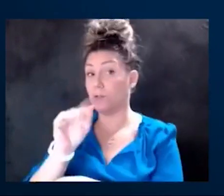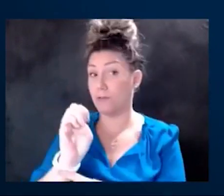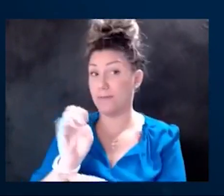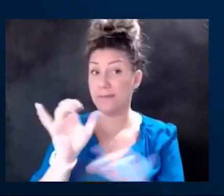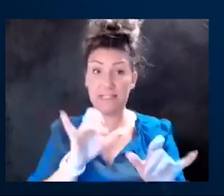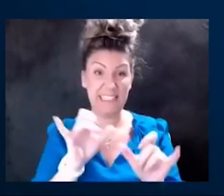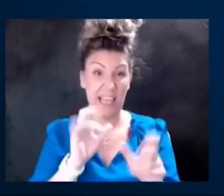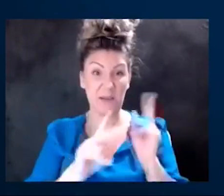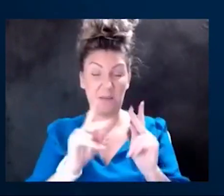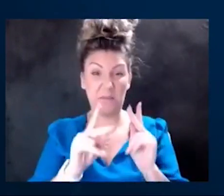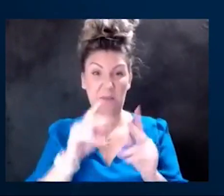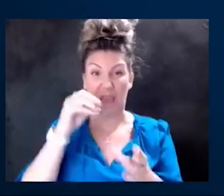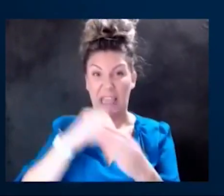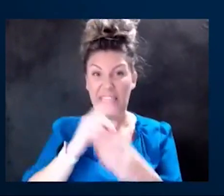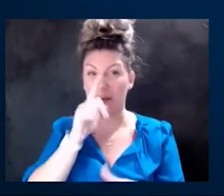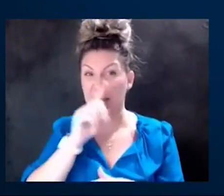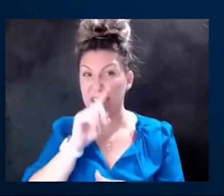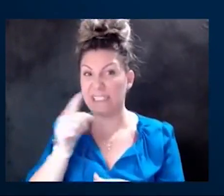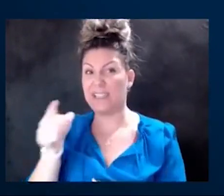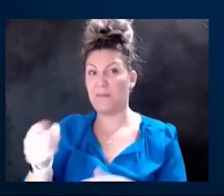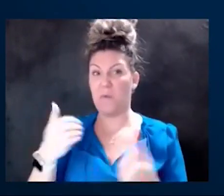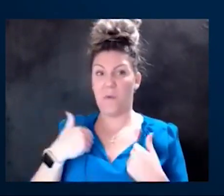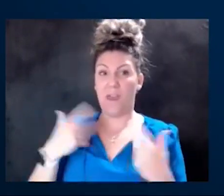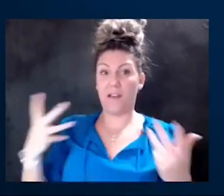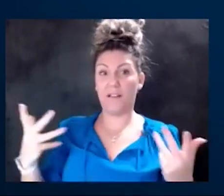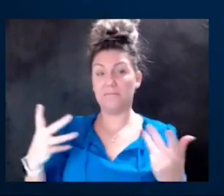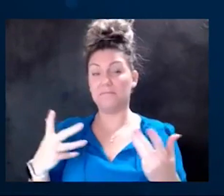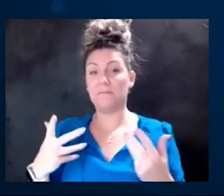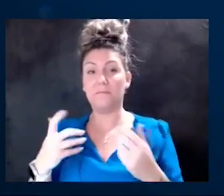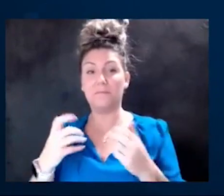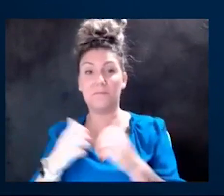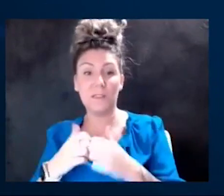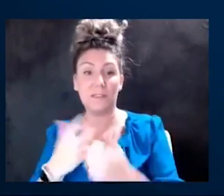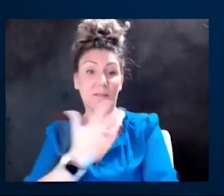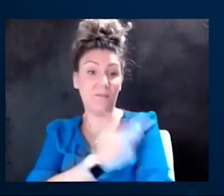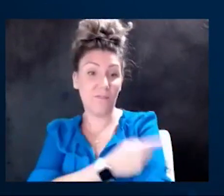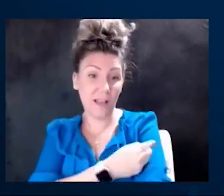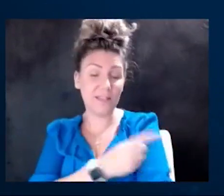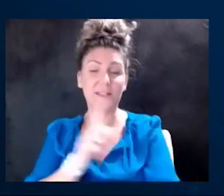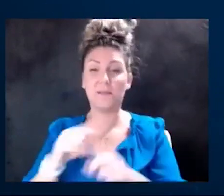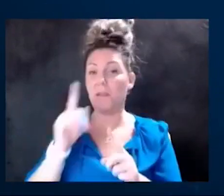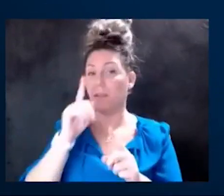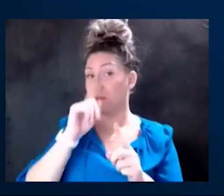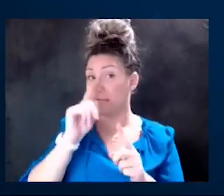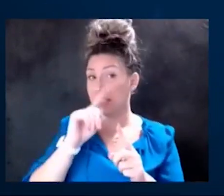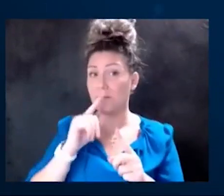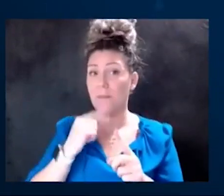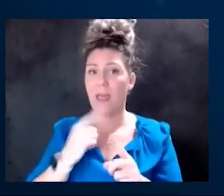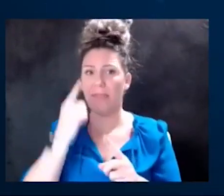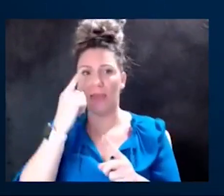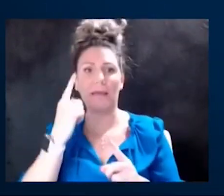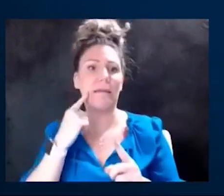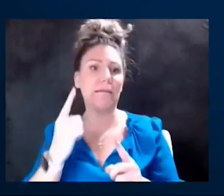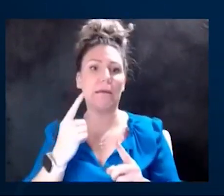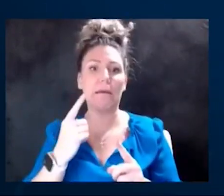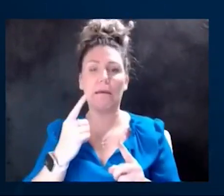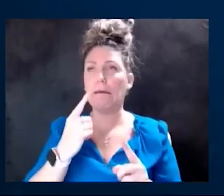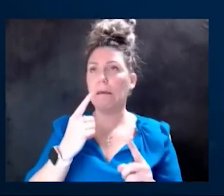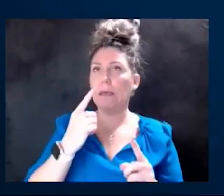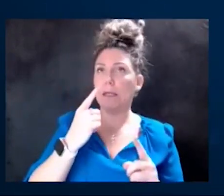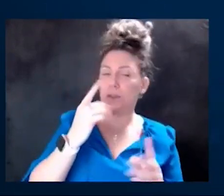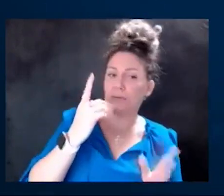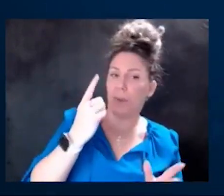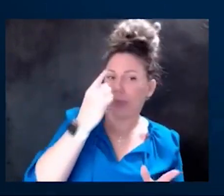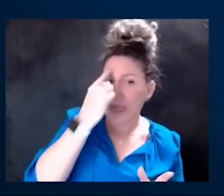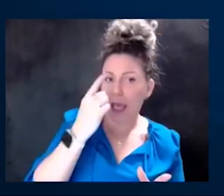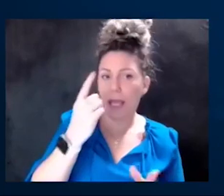maybe more got it who had the vaccine, but the people who get the placebo, just anytime you're getting a shot, you're going to probably get some tenderness